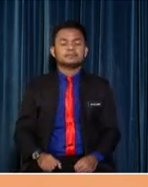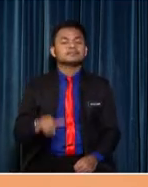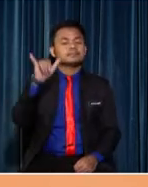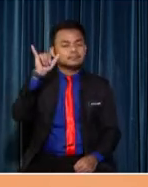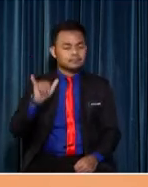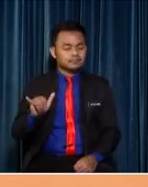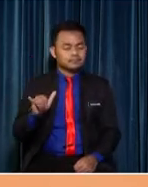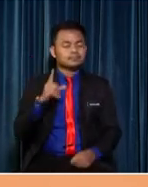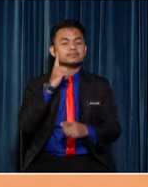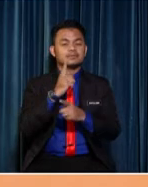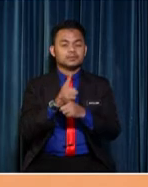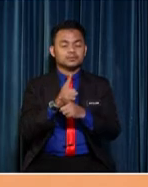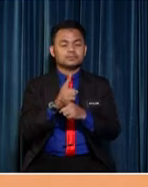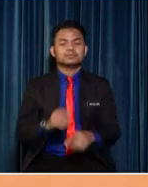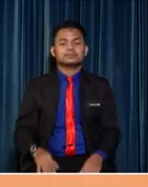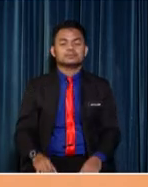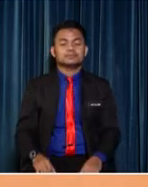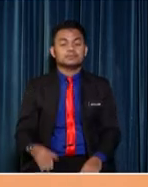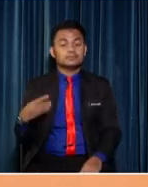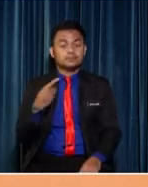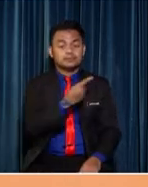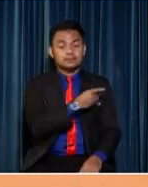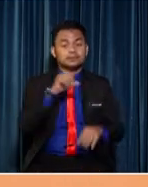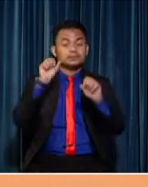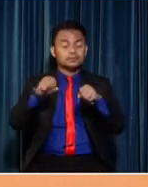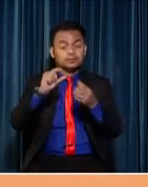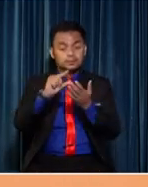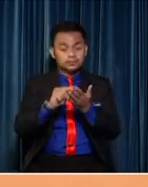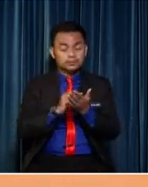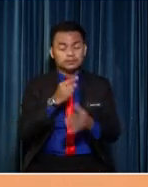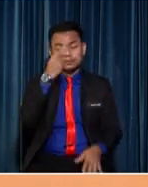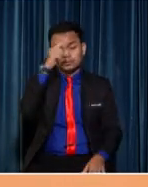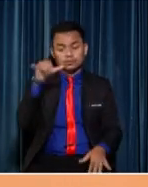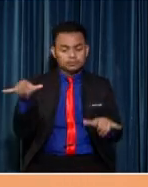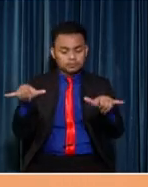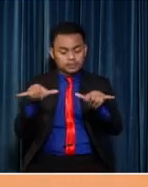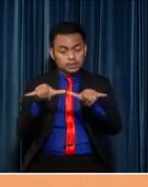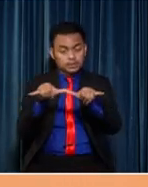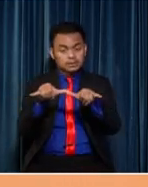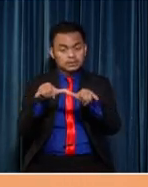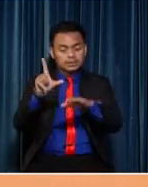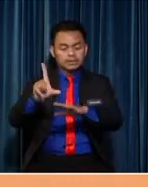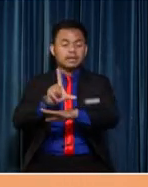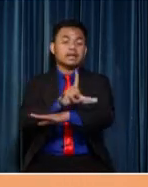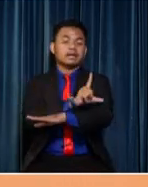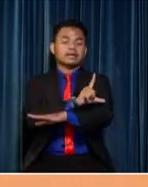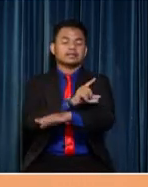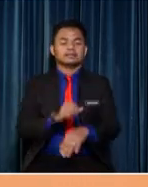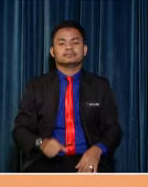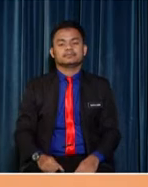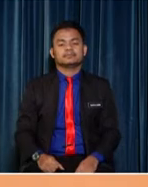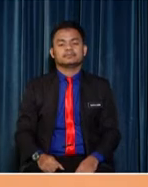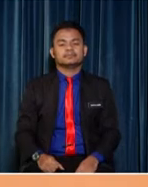Yes, you are correct. We can use these to measure length.